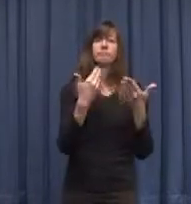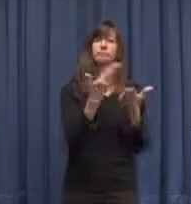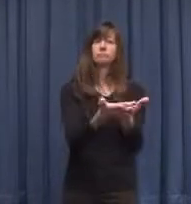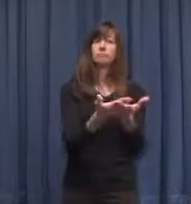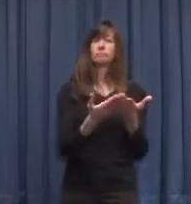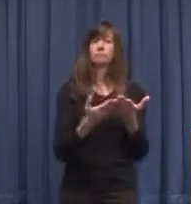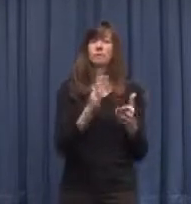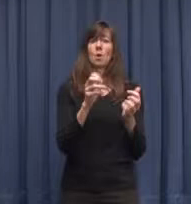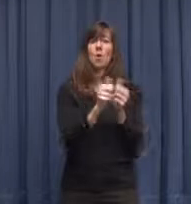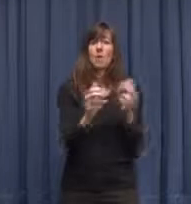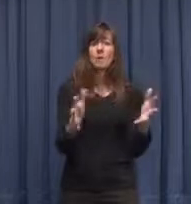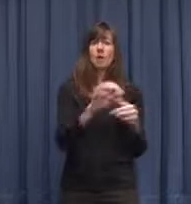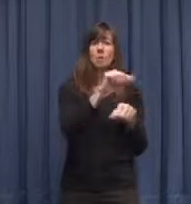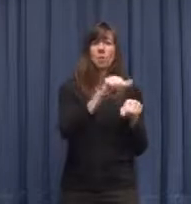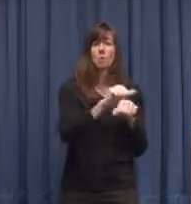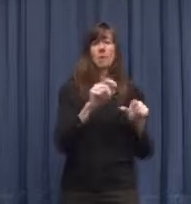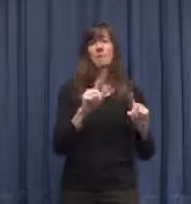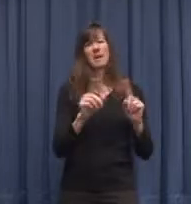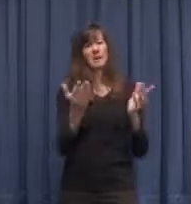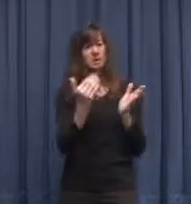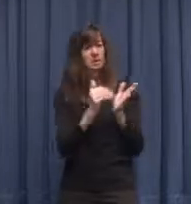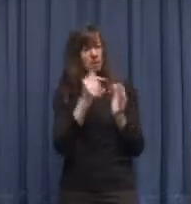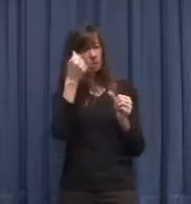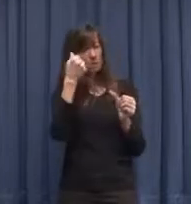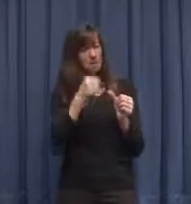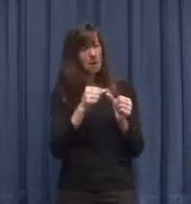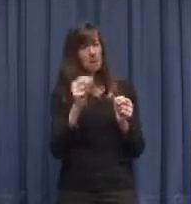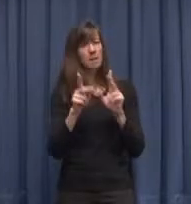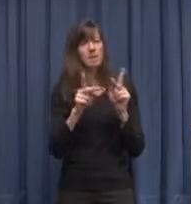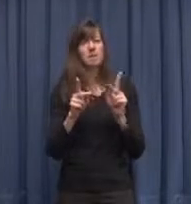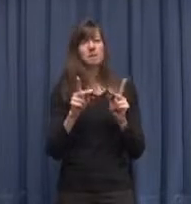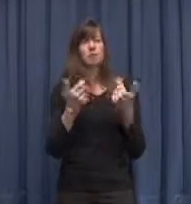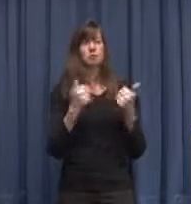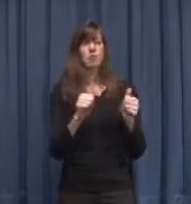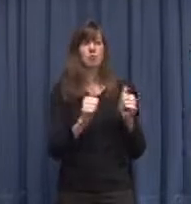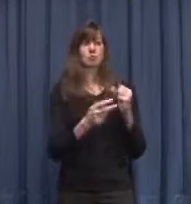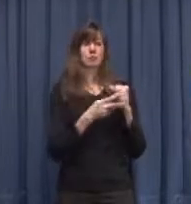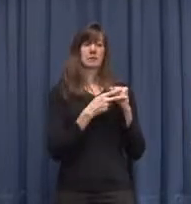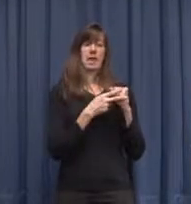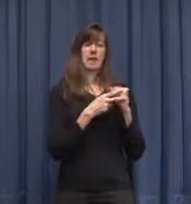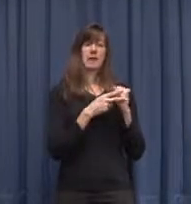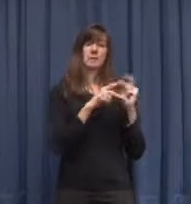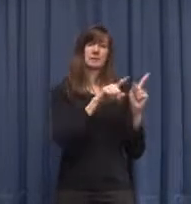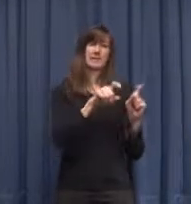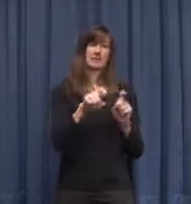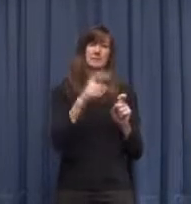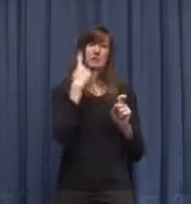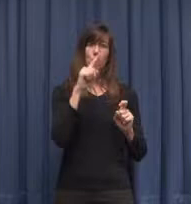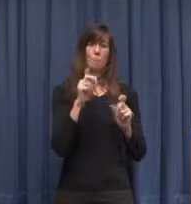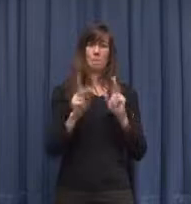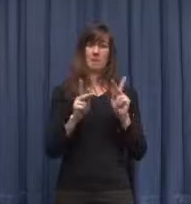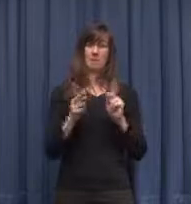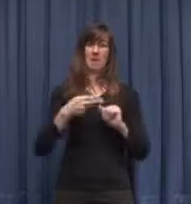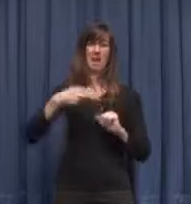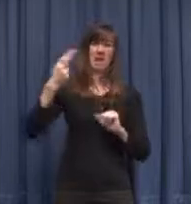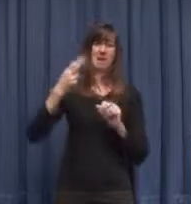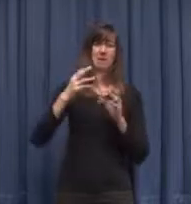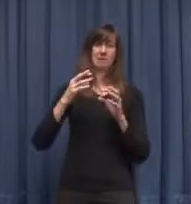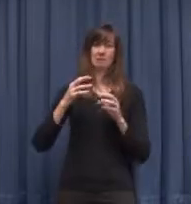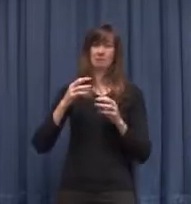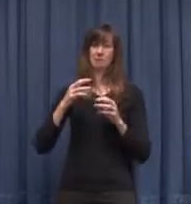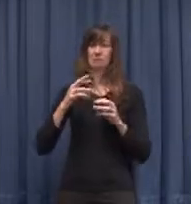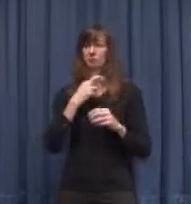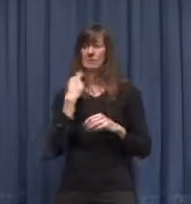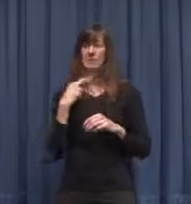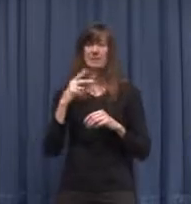to preserve the capacity that we do have for those that have greatest need. I know that's not ideal, but that is where we're at with